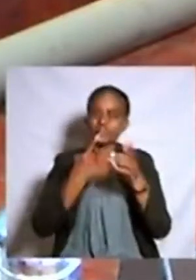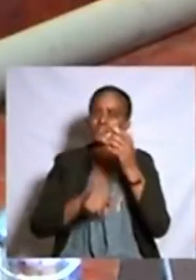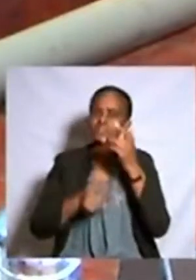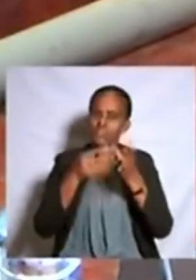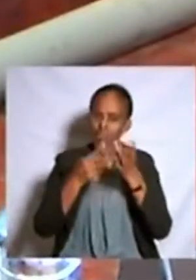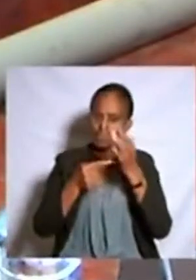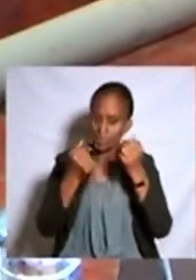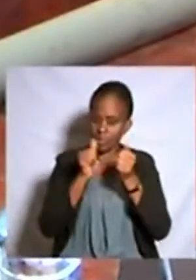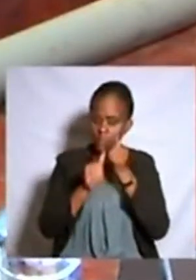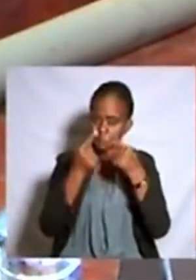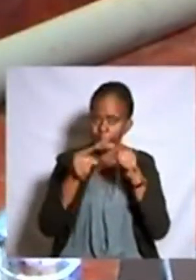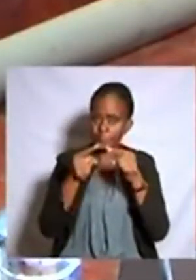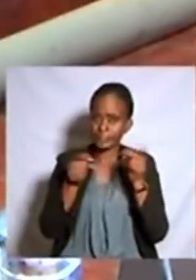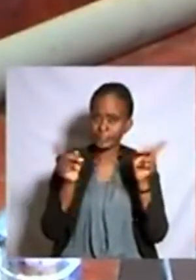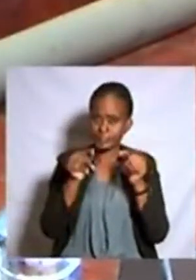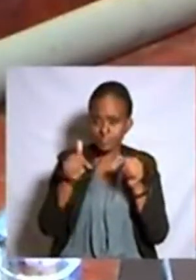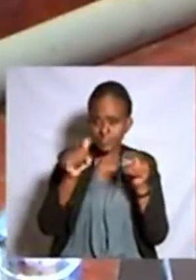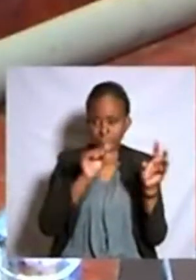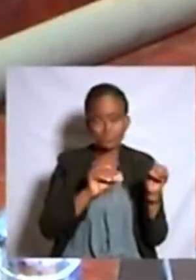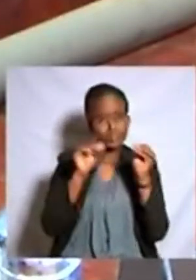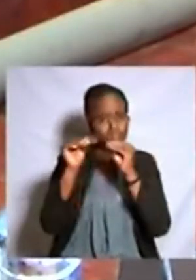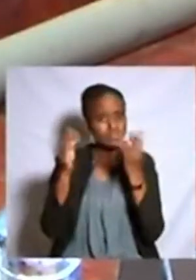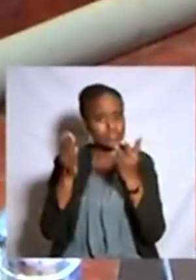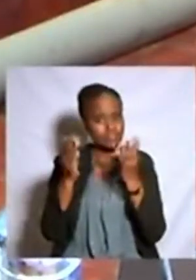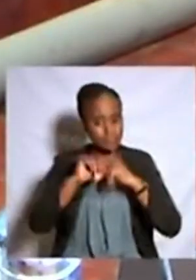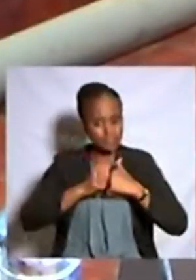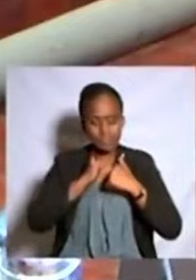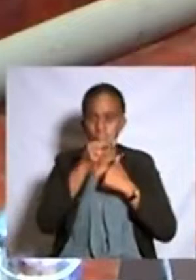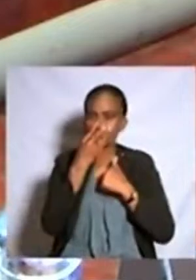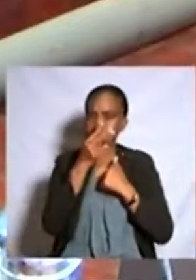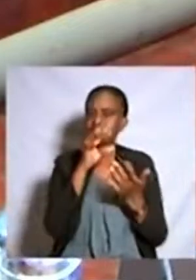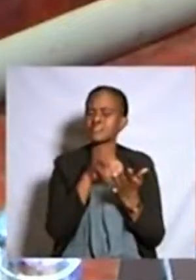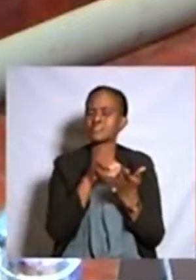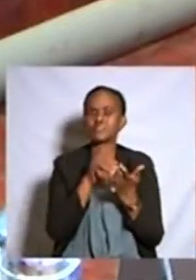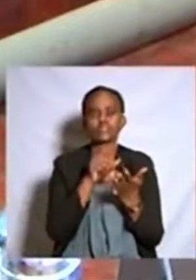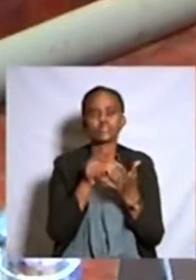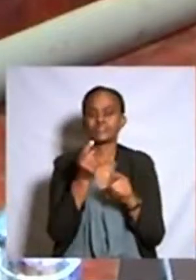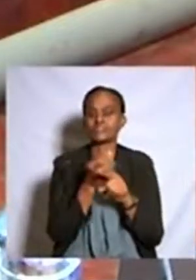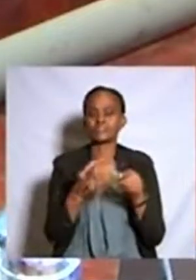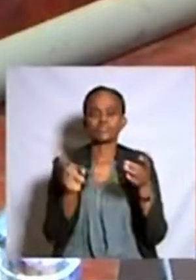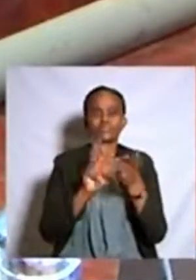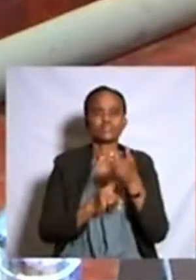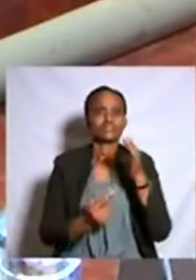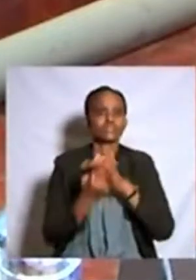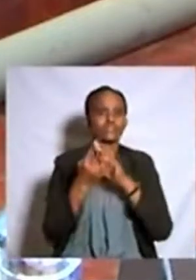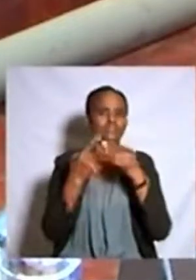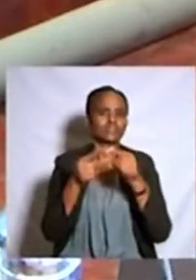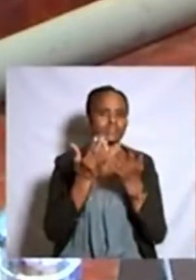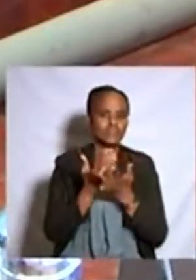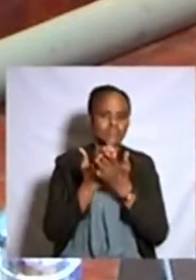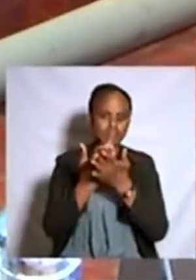of migration. For as long as we're not migrating, we don't see this matter from recurring. I submit, Chair.